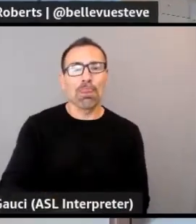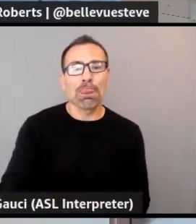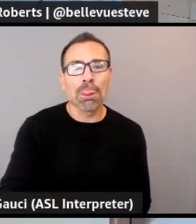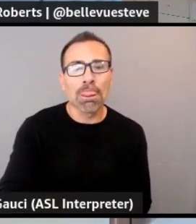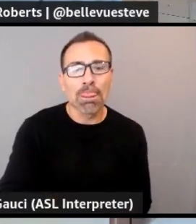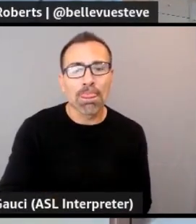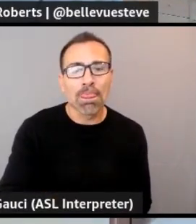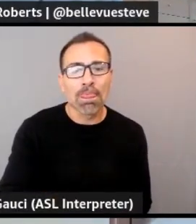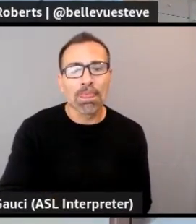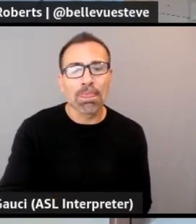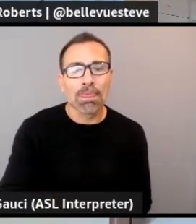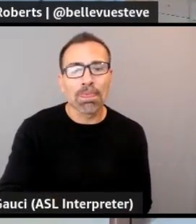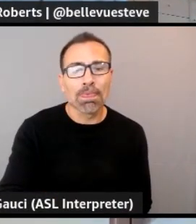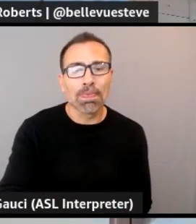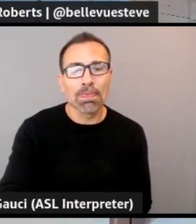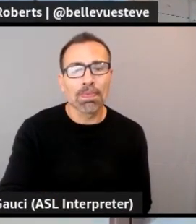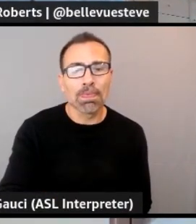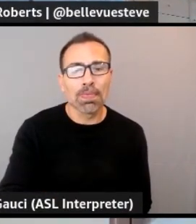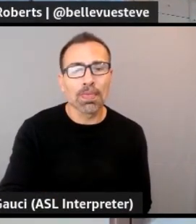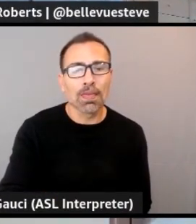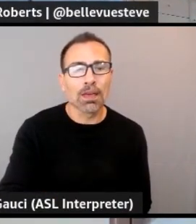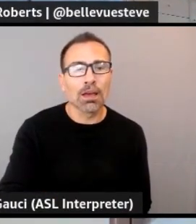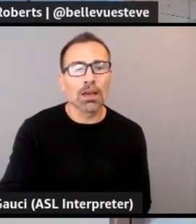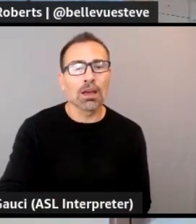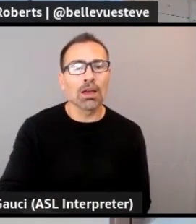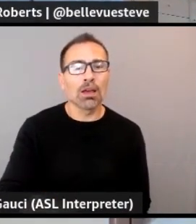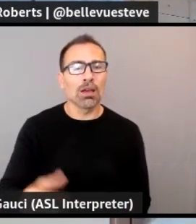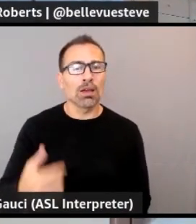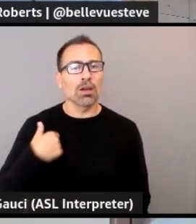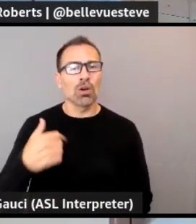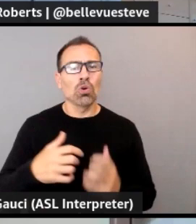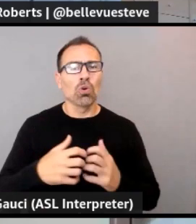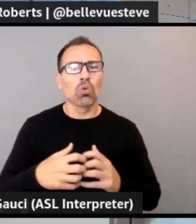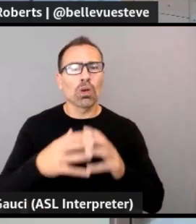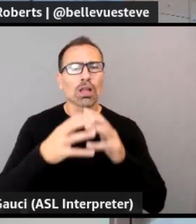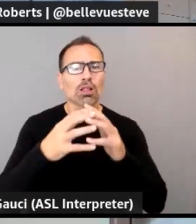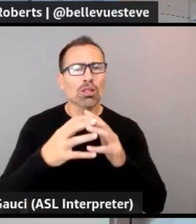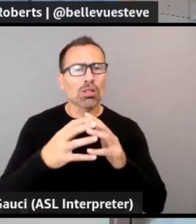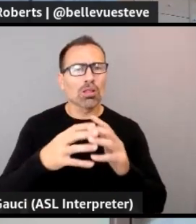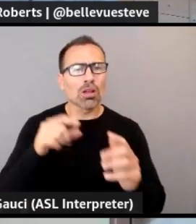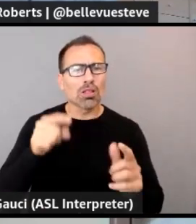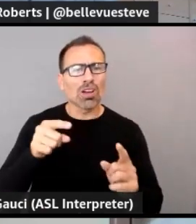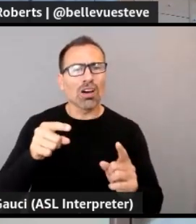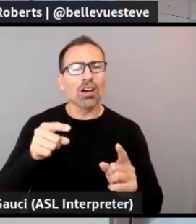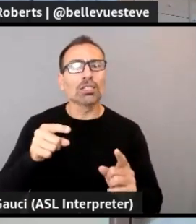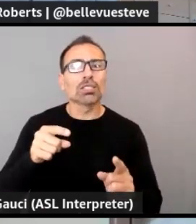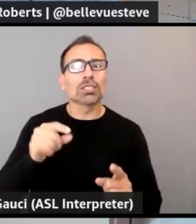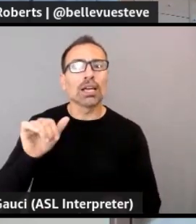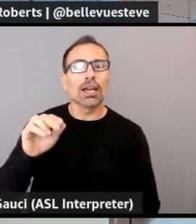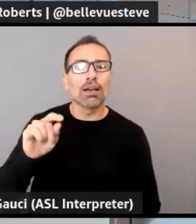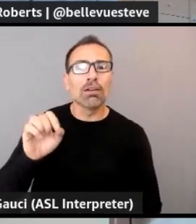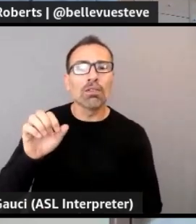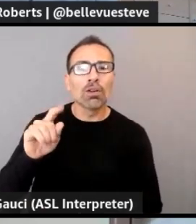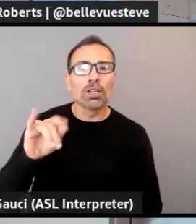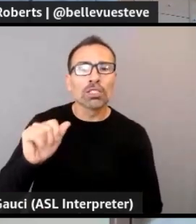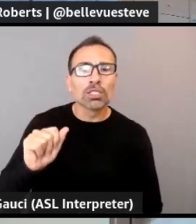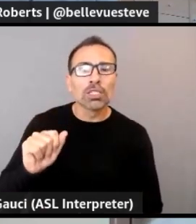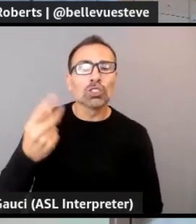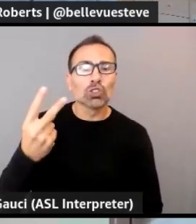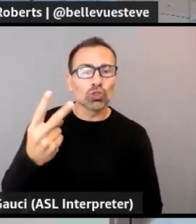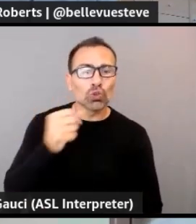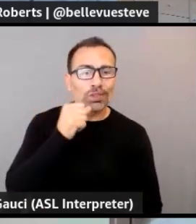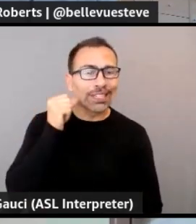I can. So we launched, like I mentioned, we launched Inf2 yesterday. Yeah. We